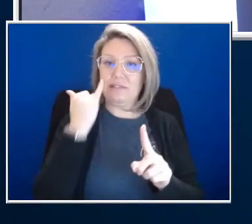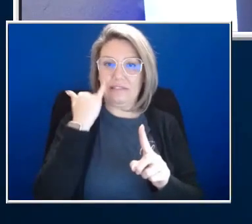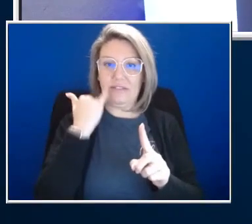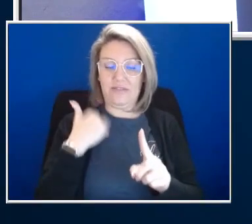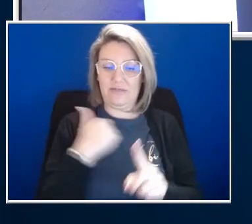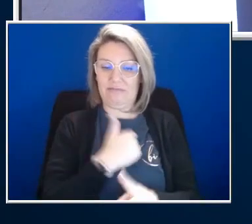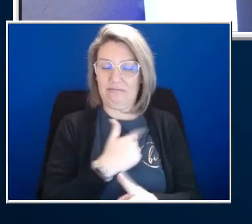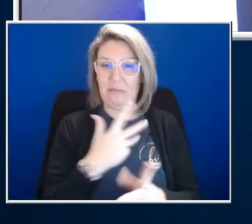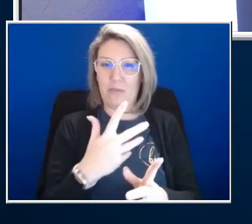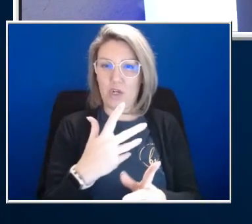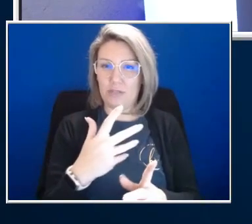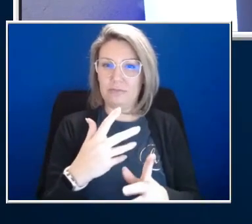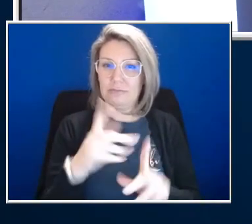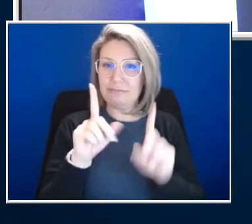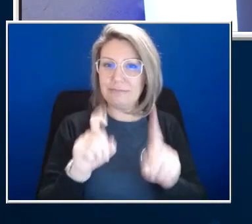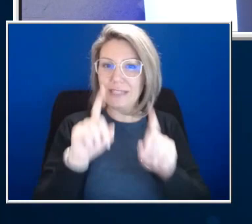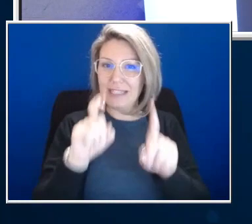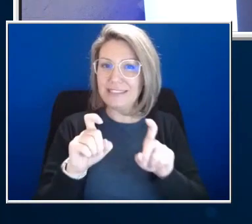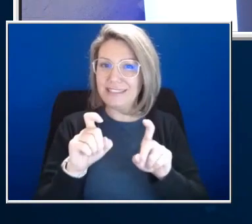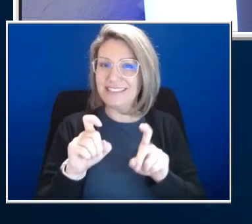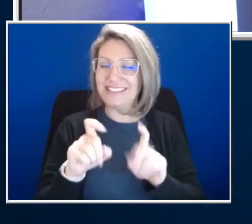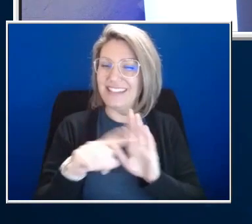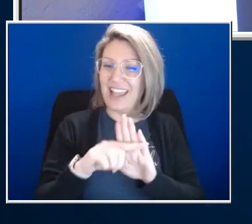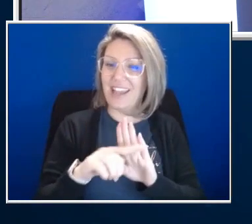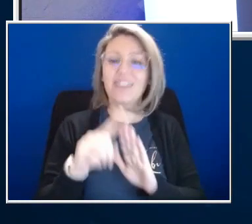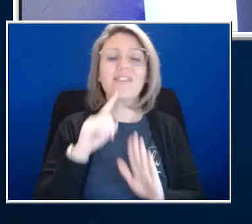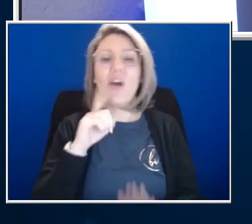about your first date.